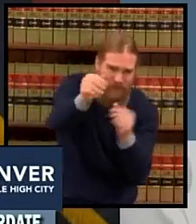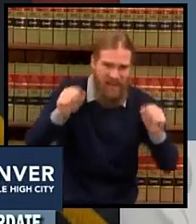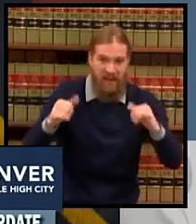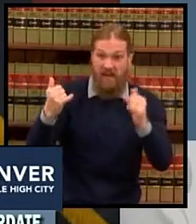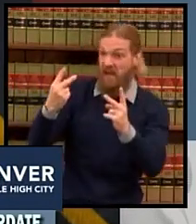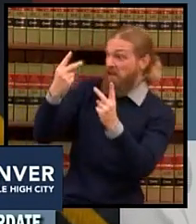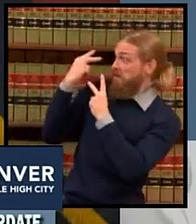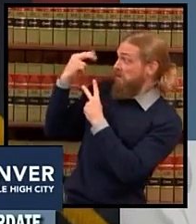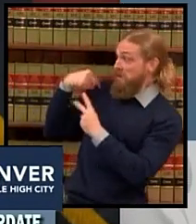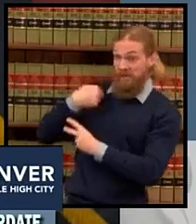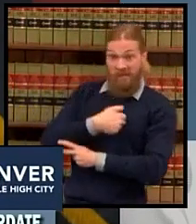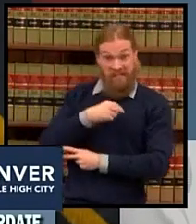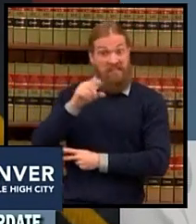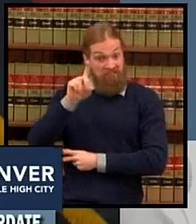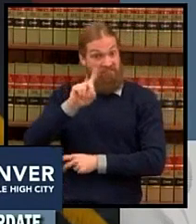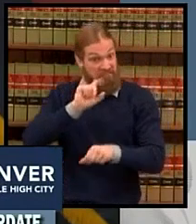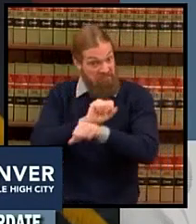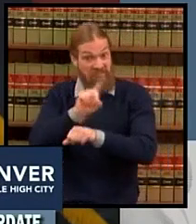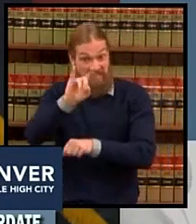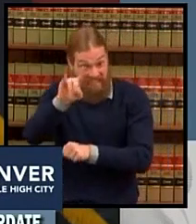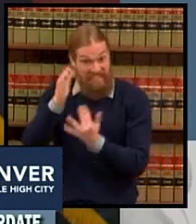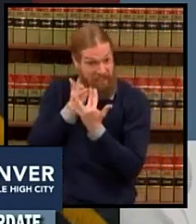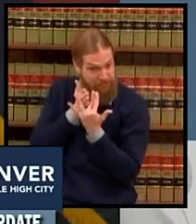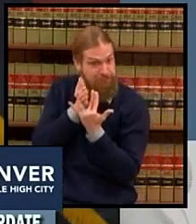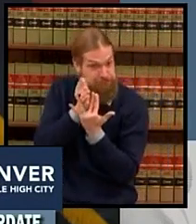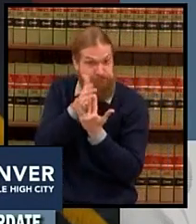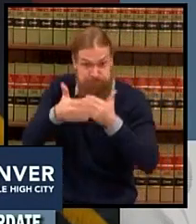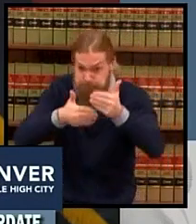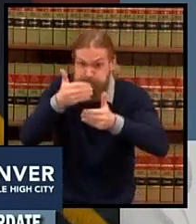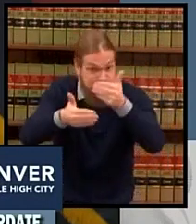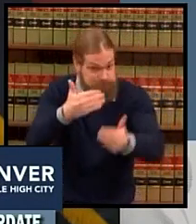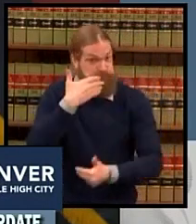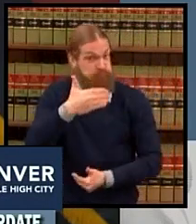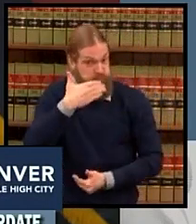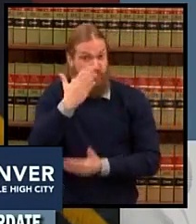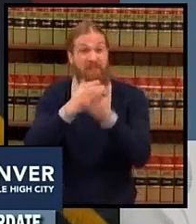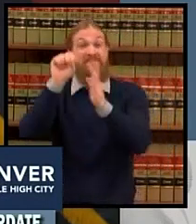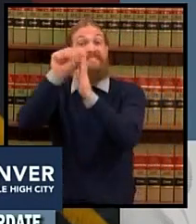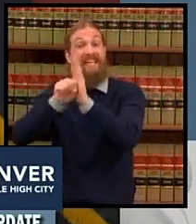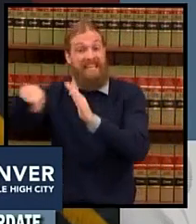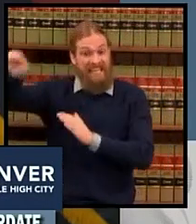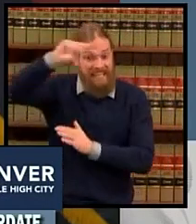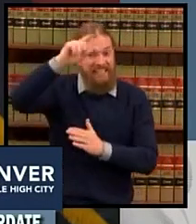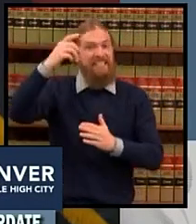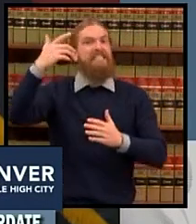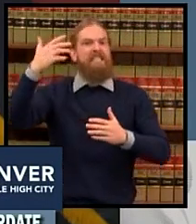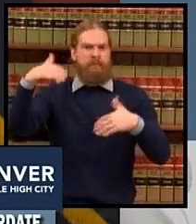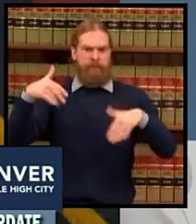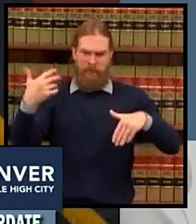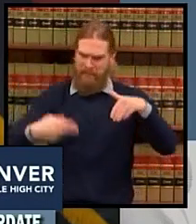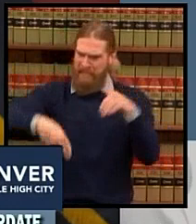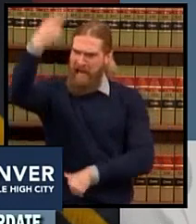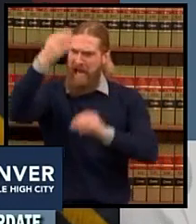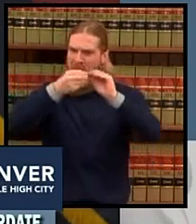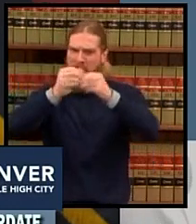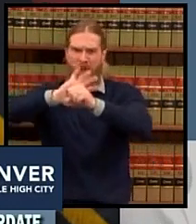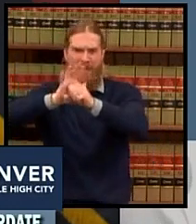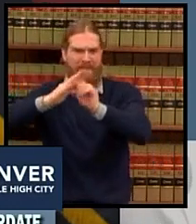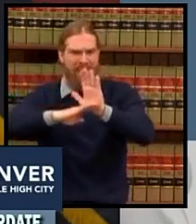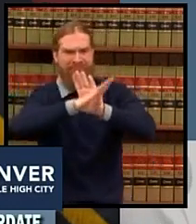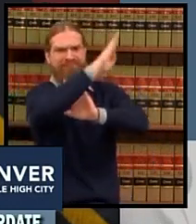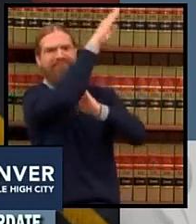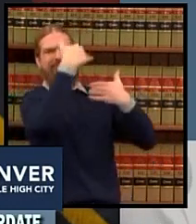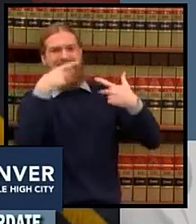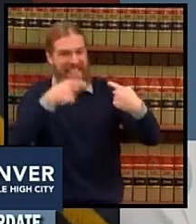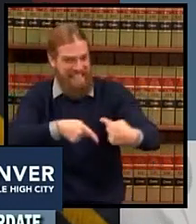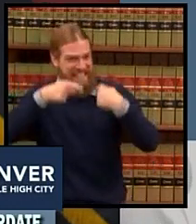the country. There are still some states that have some very high numbers, still struggling with managing the pandemic. But here in Denver, our numbers